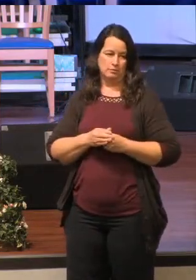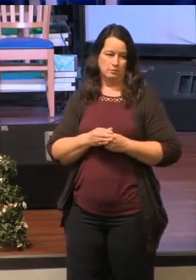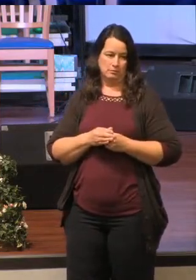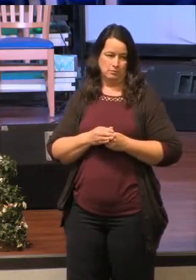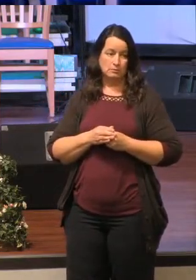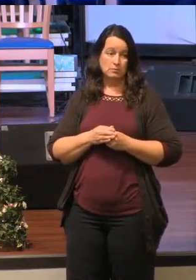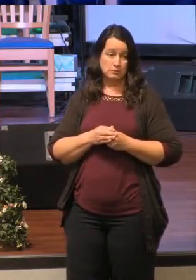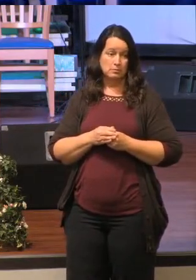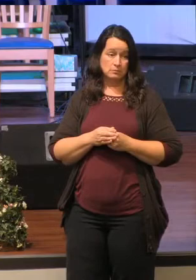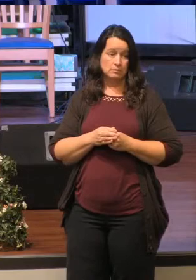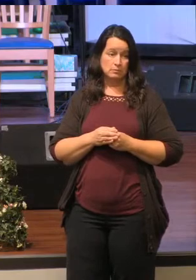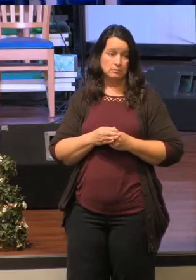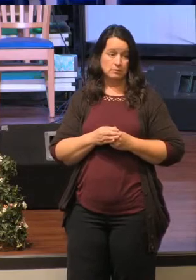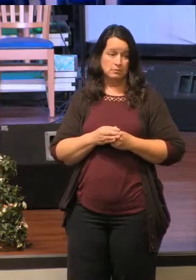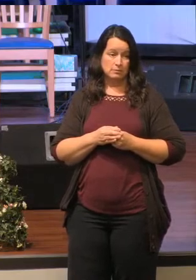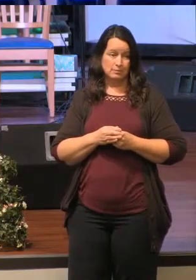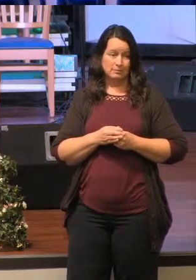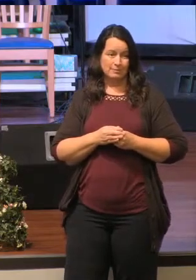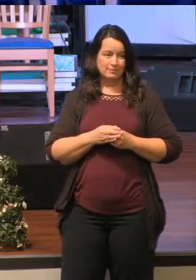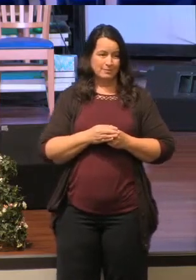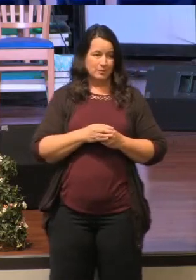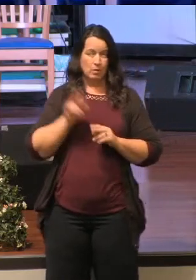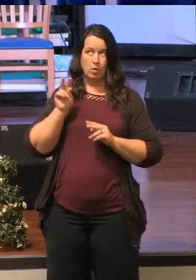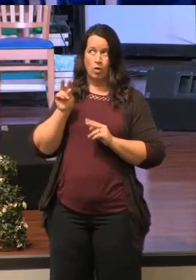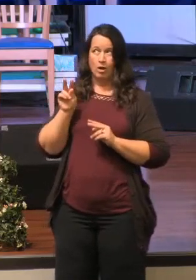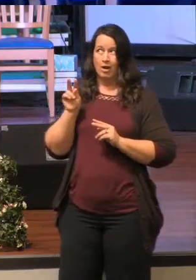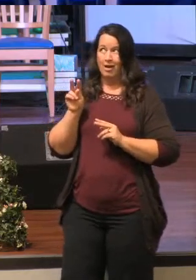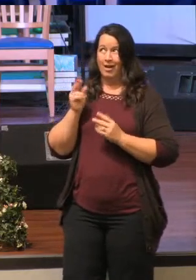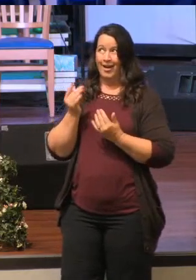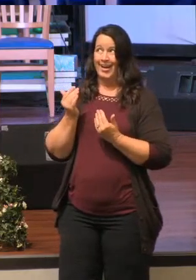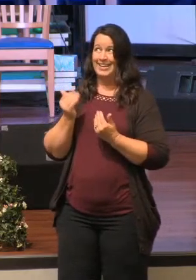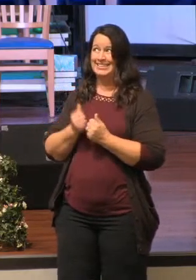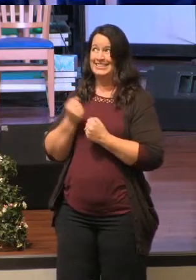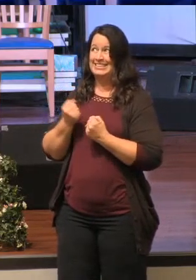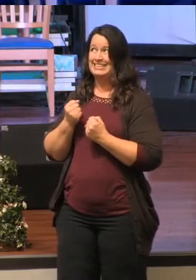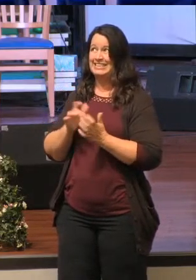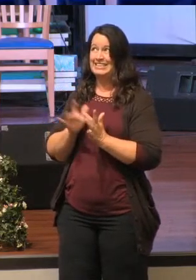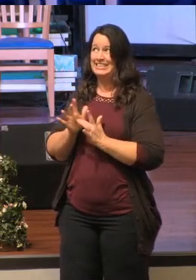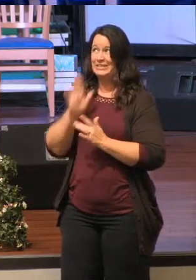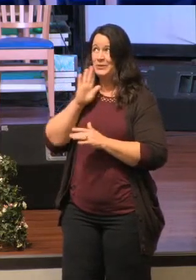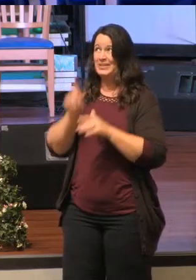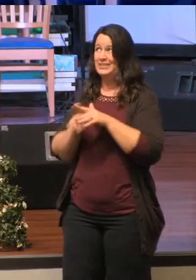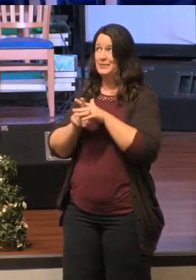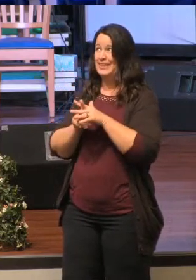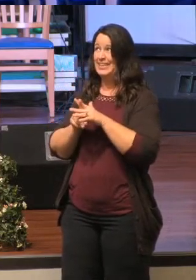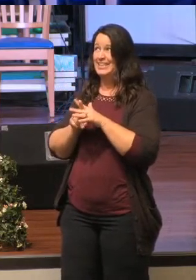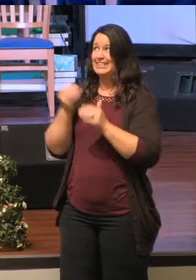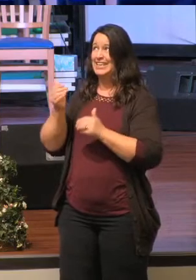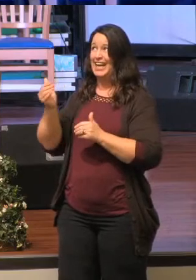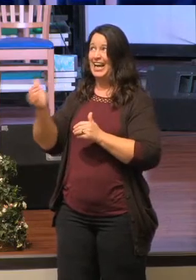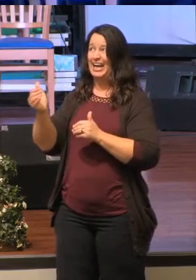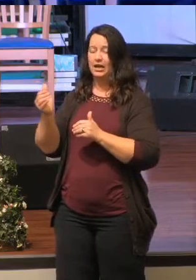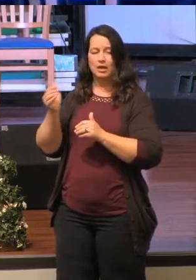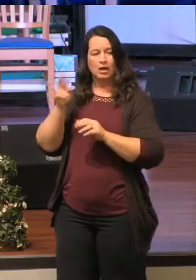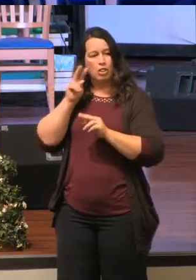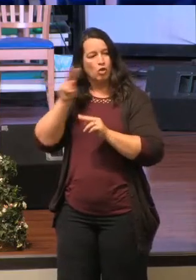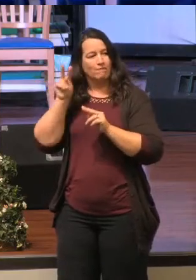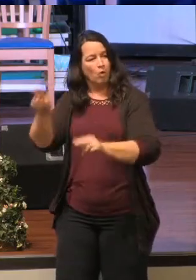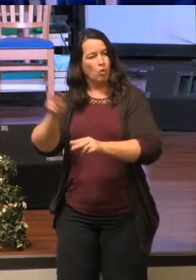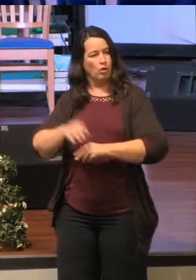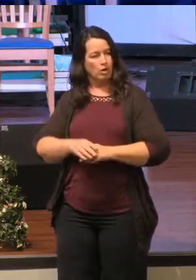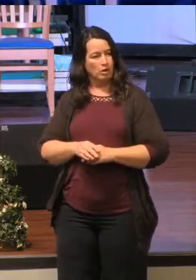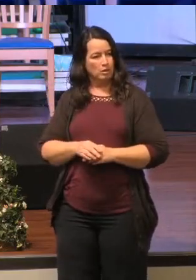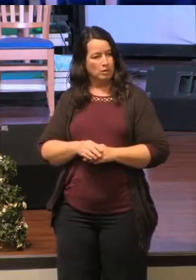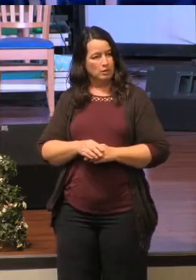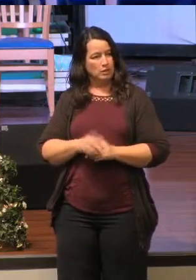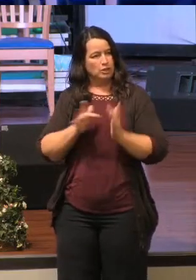age, head lifted up, looking for that glorious hope and the blessed appearing of the great God and our Savior, Jesus Christ. And what did He do? He gave Himself